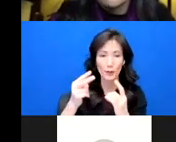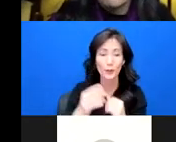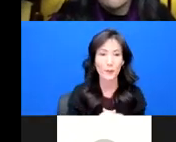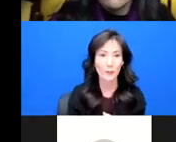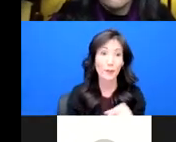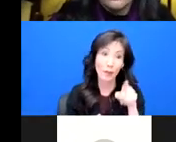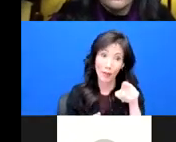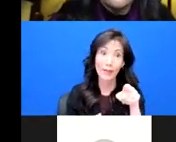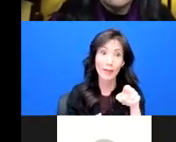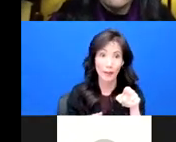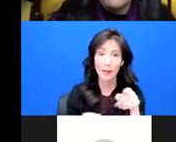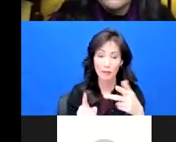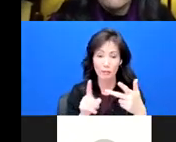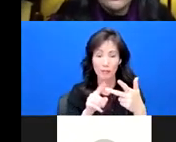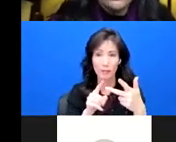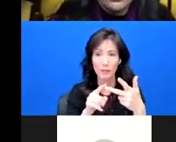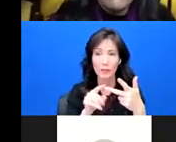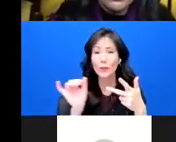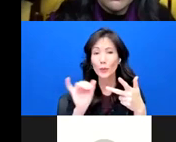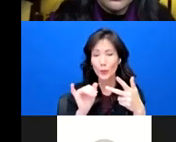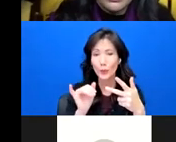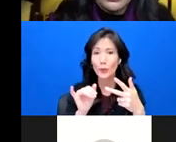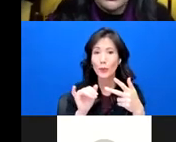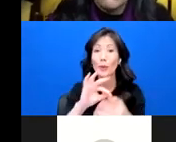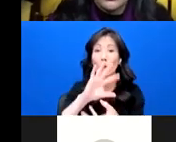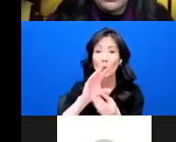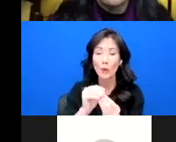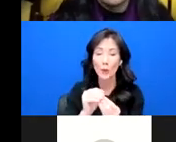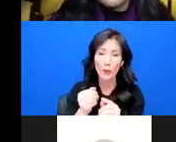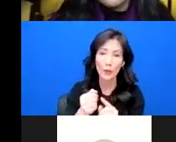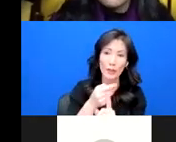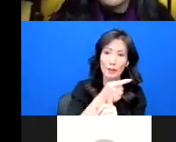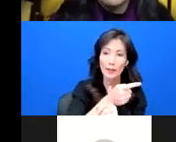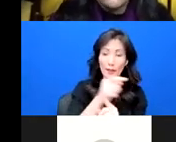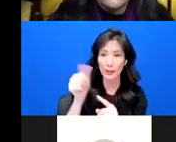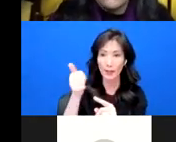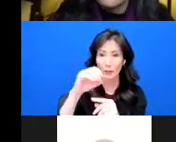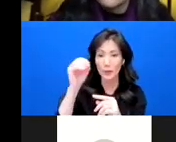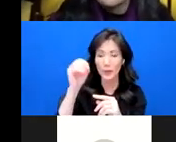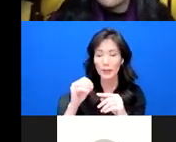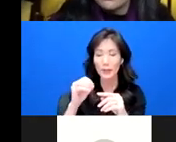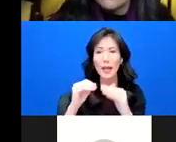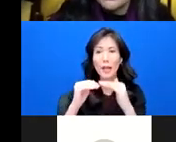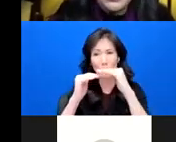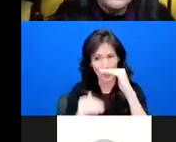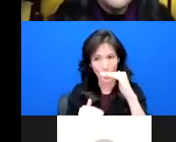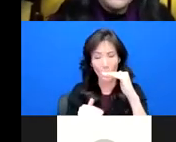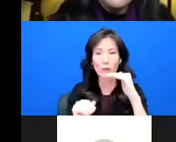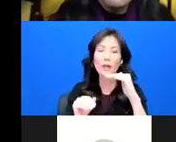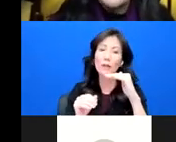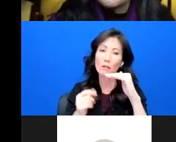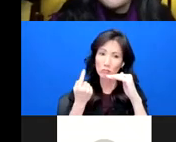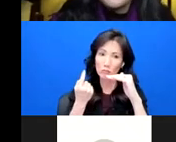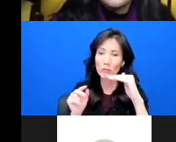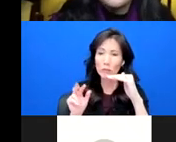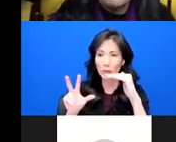is well below that total plan deviation of 10%. Here we have a higher deviation of 3.1%,